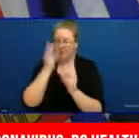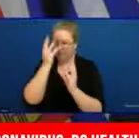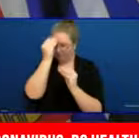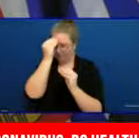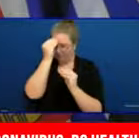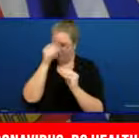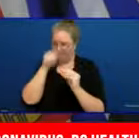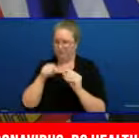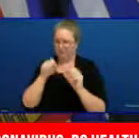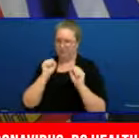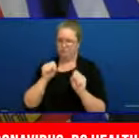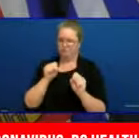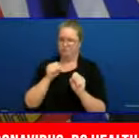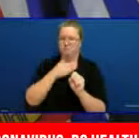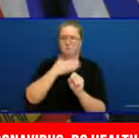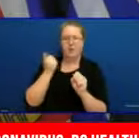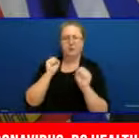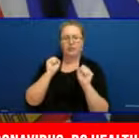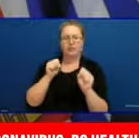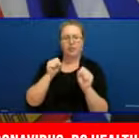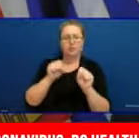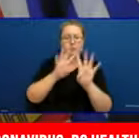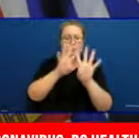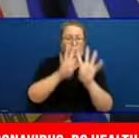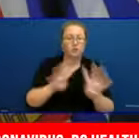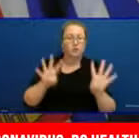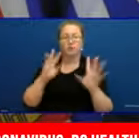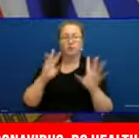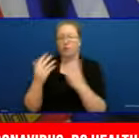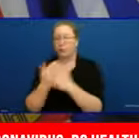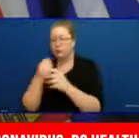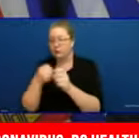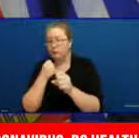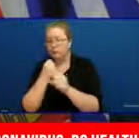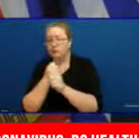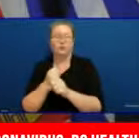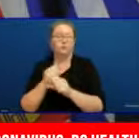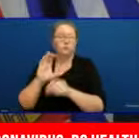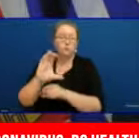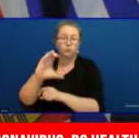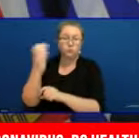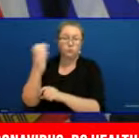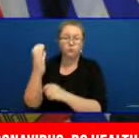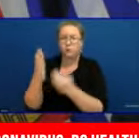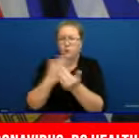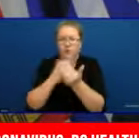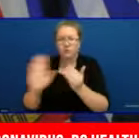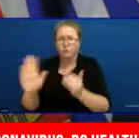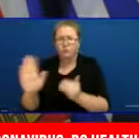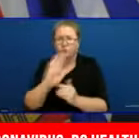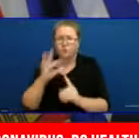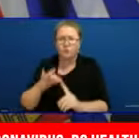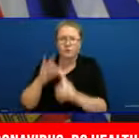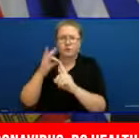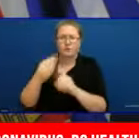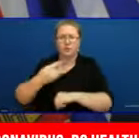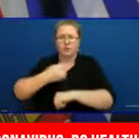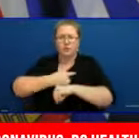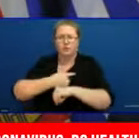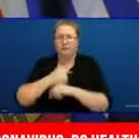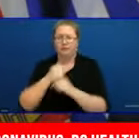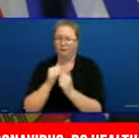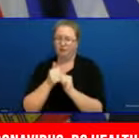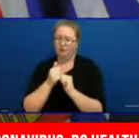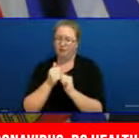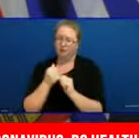Diwali, the best Christmas, the best New Year's, the best Hanukkah, the best whichever day is of significance to you, without coming